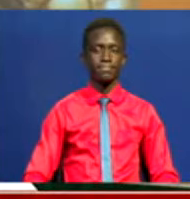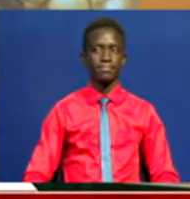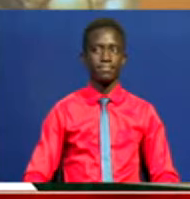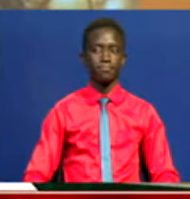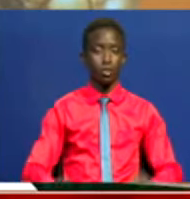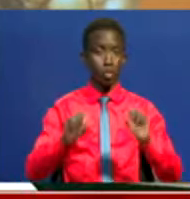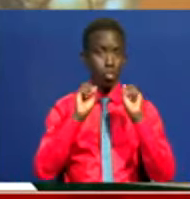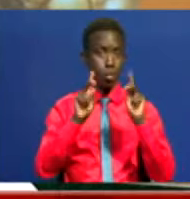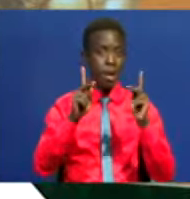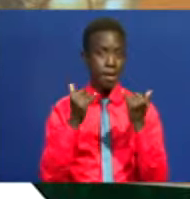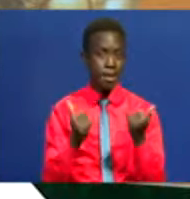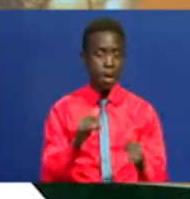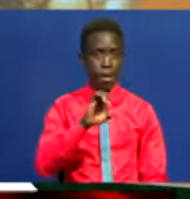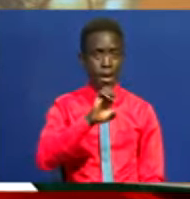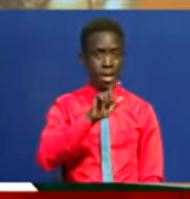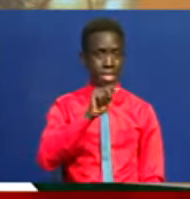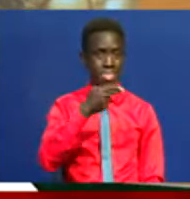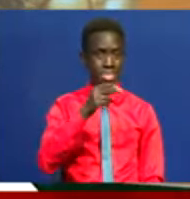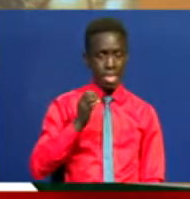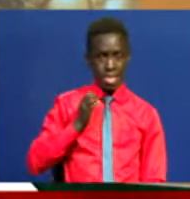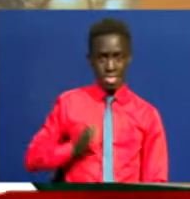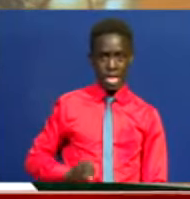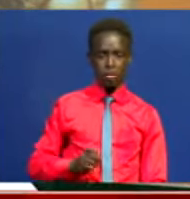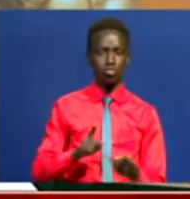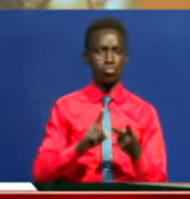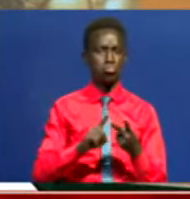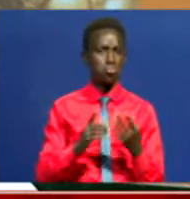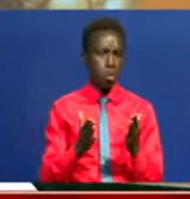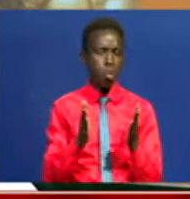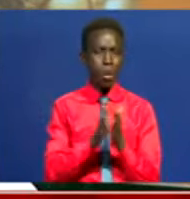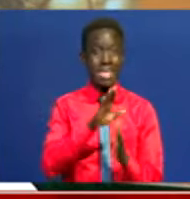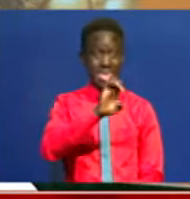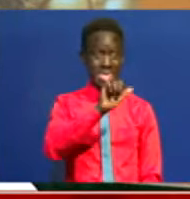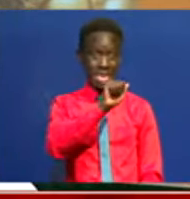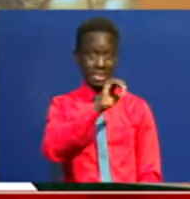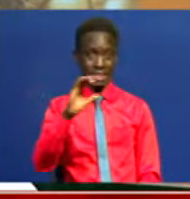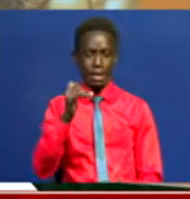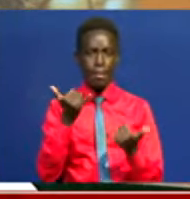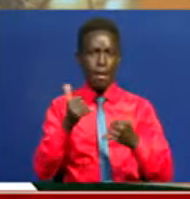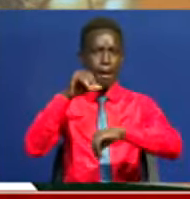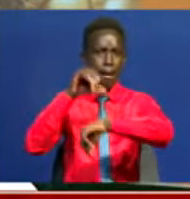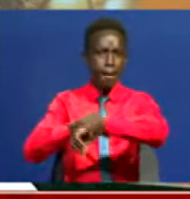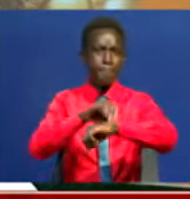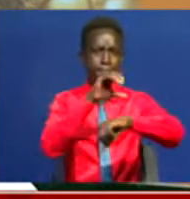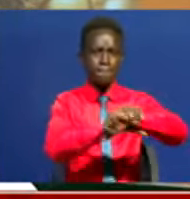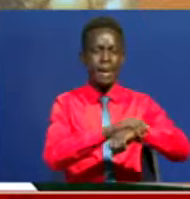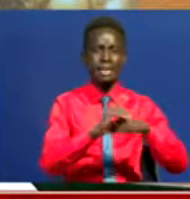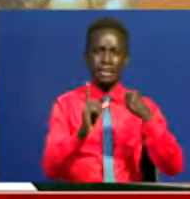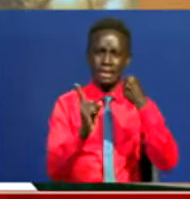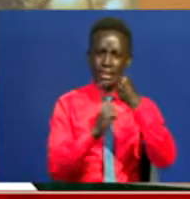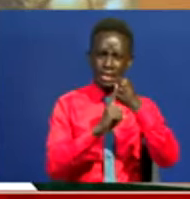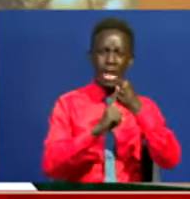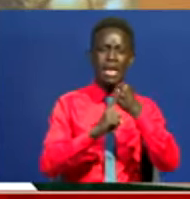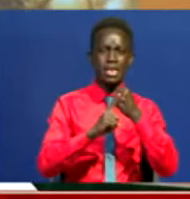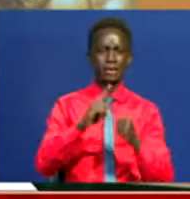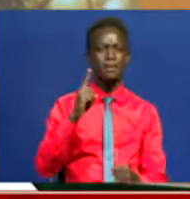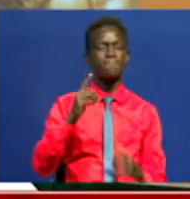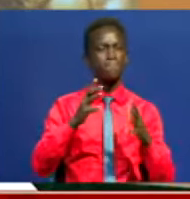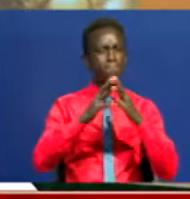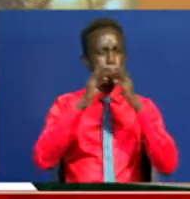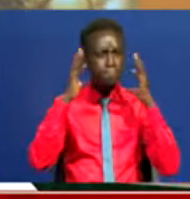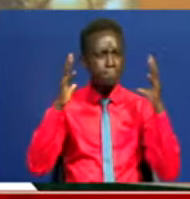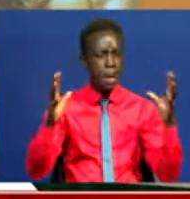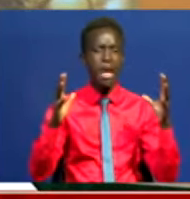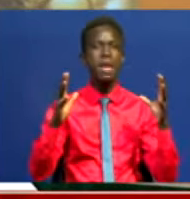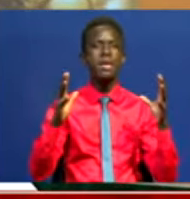Right now, the Ethics and Anti-Corruption Commission has successfully recovered six prime government properties, collectively valued